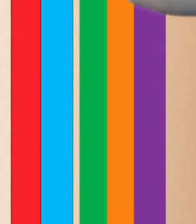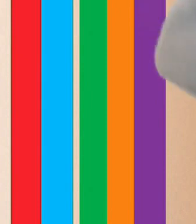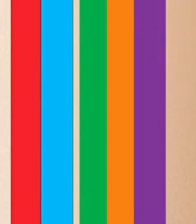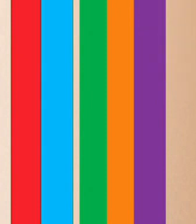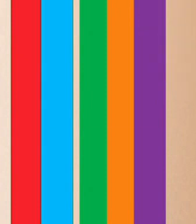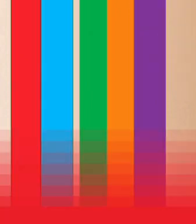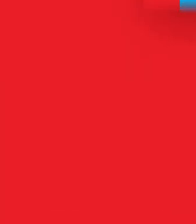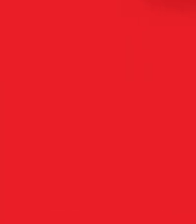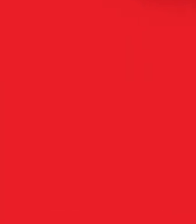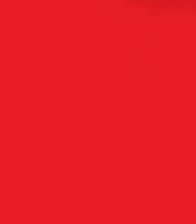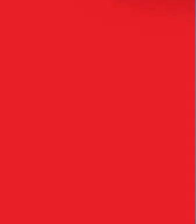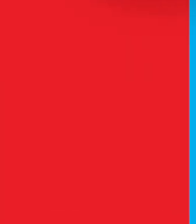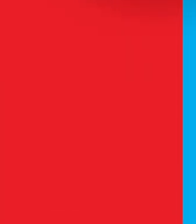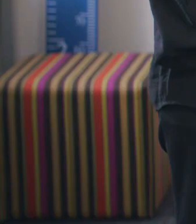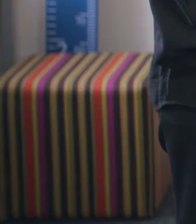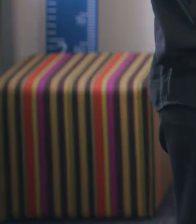into our tummies.